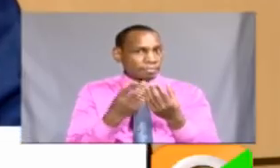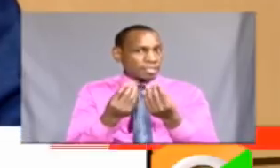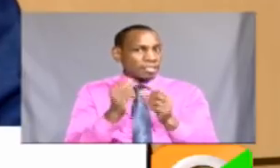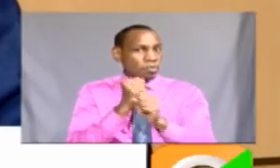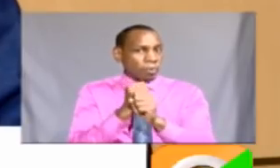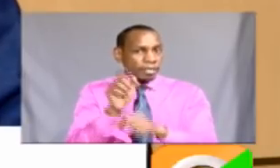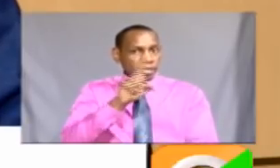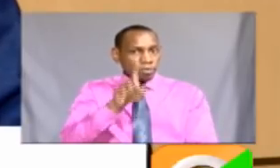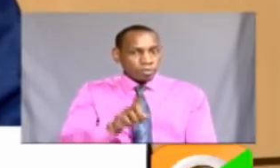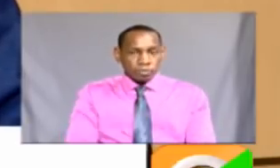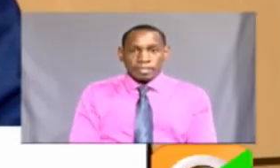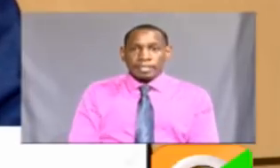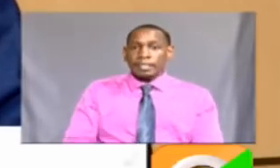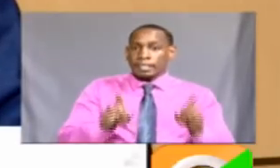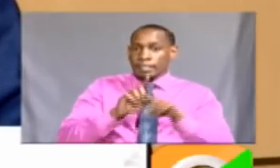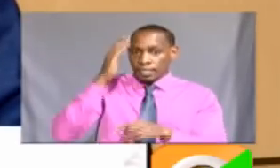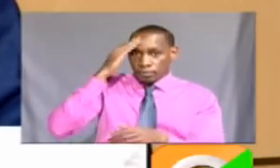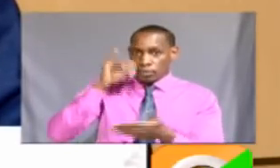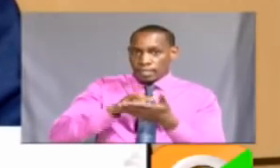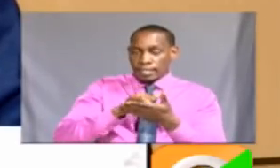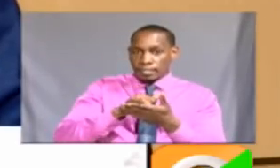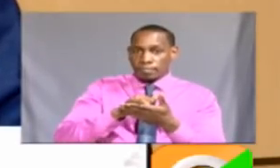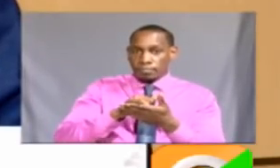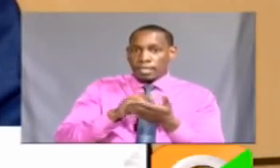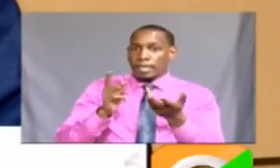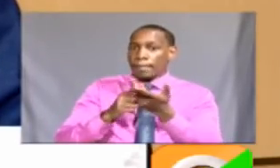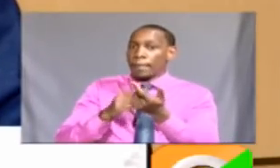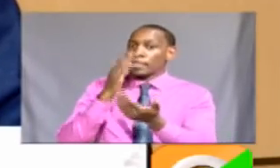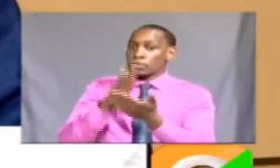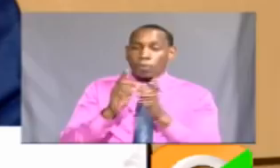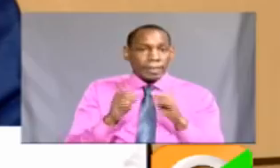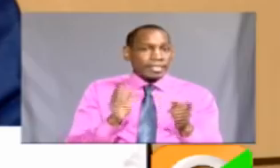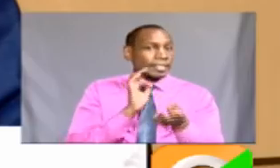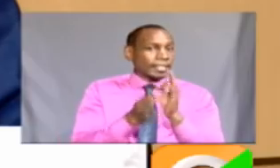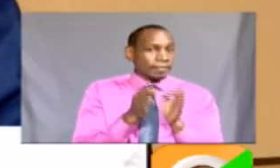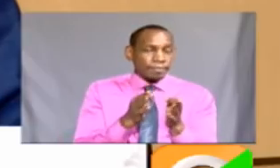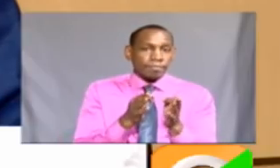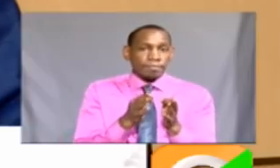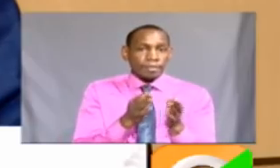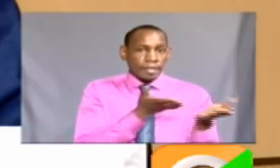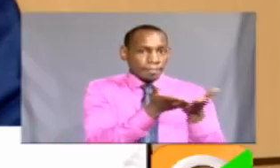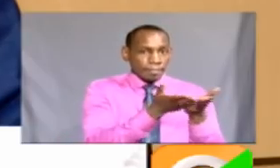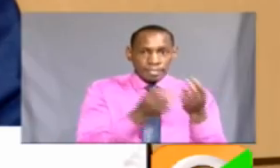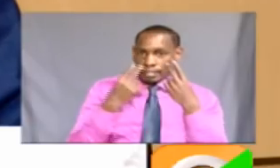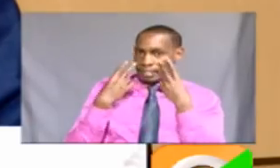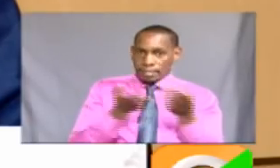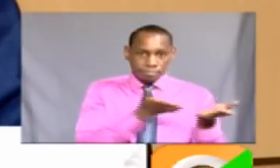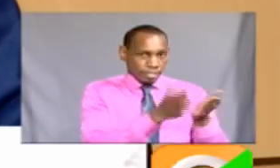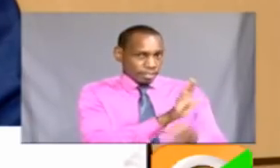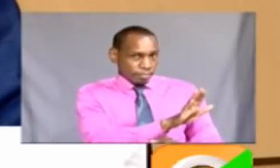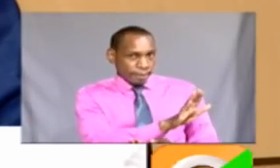work? And we know that they're coming from a good place. Yeah. But if, you know, as a business, you're looking at a business